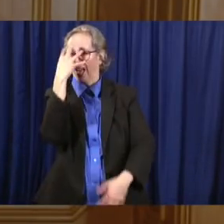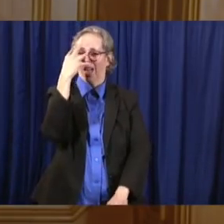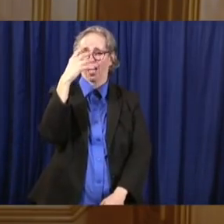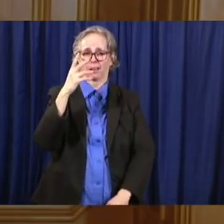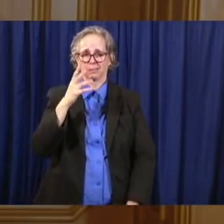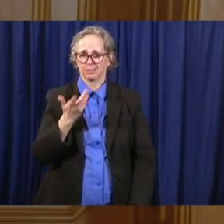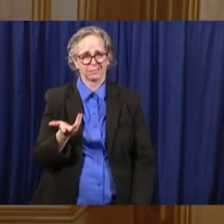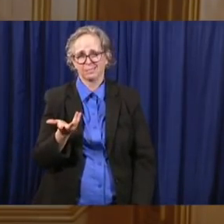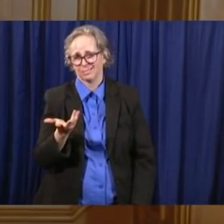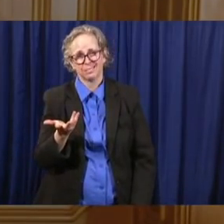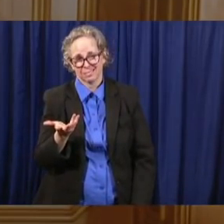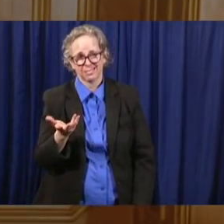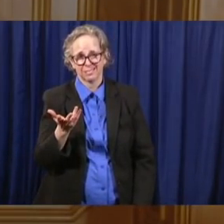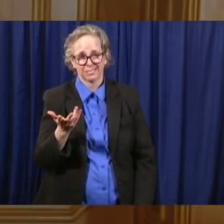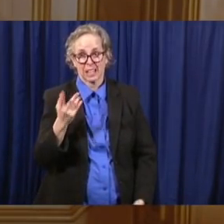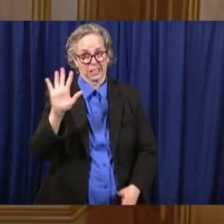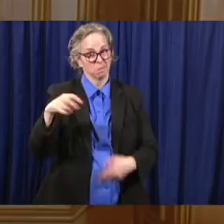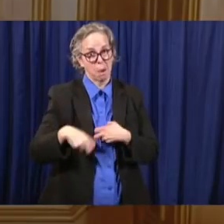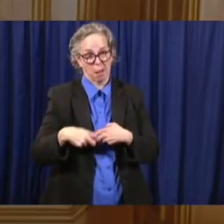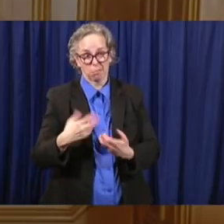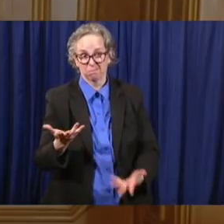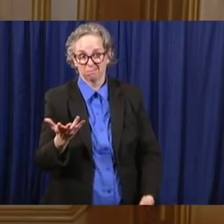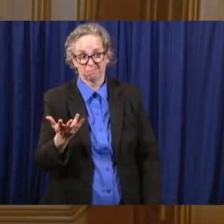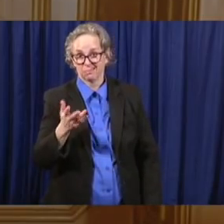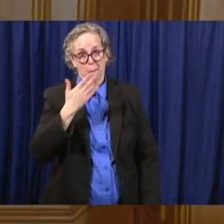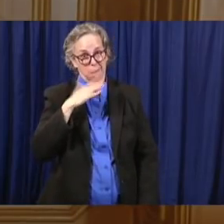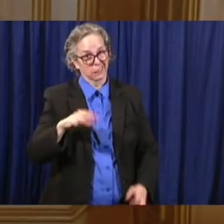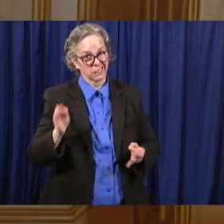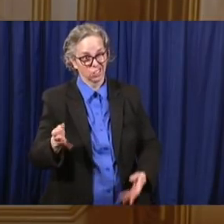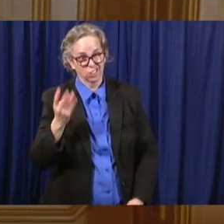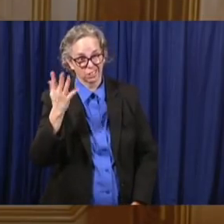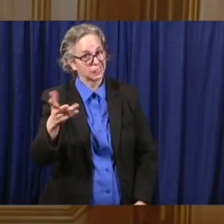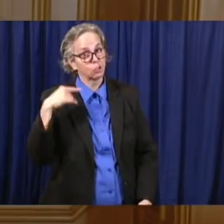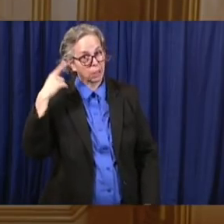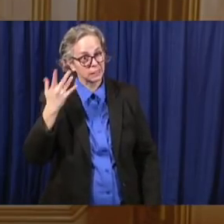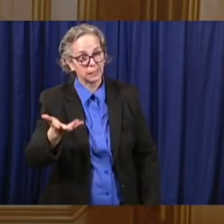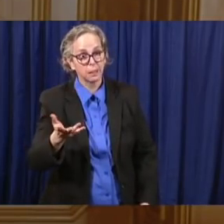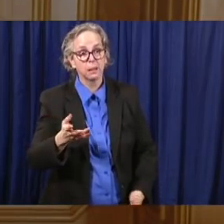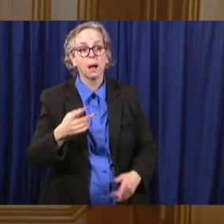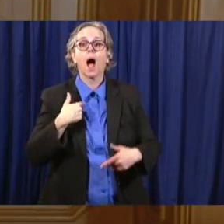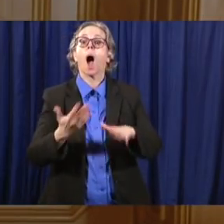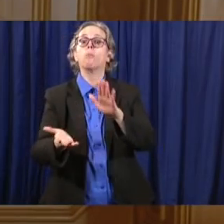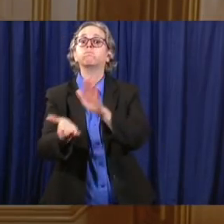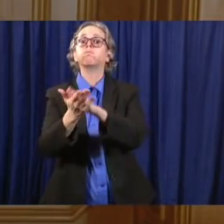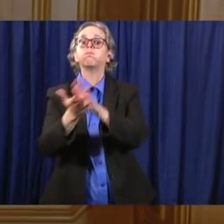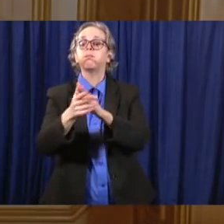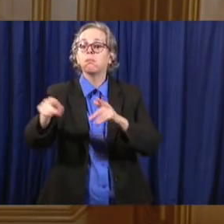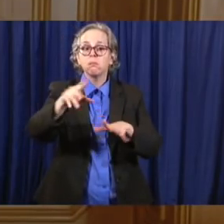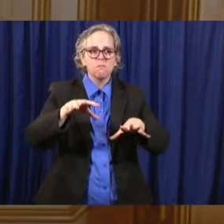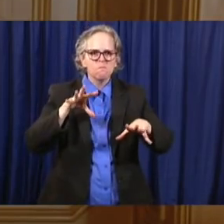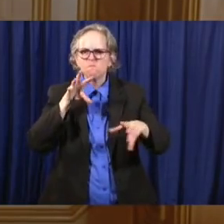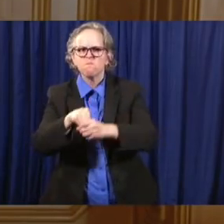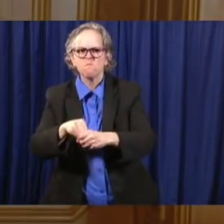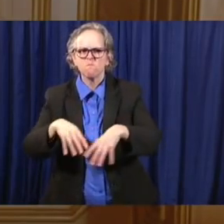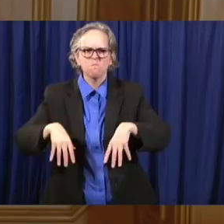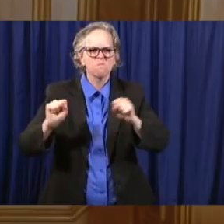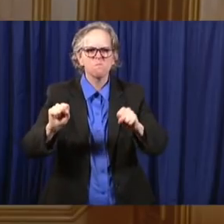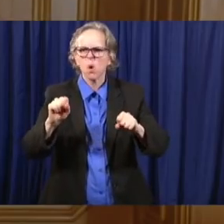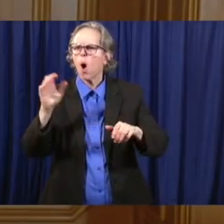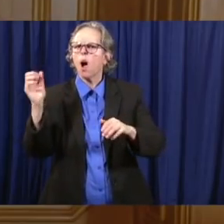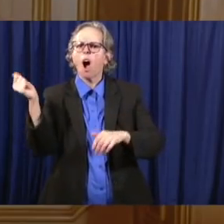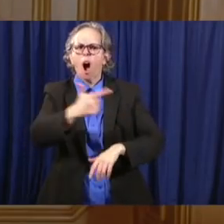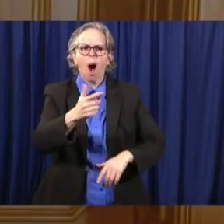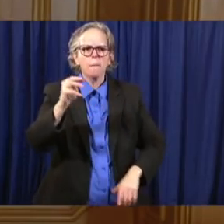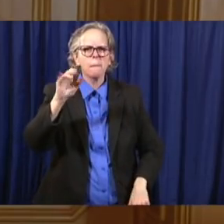problem, and it was pretty crazy. So I applaud again what all the mayors have been doing. They've been